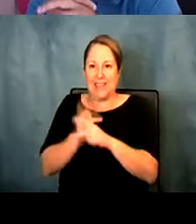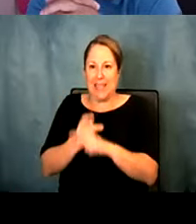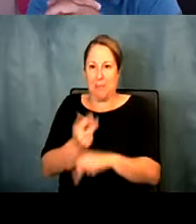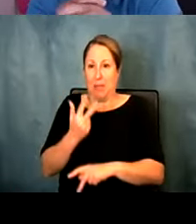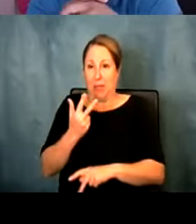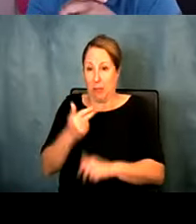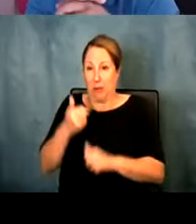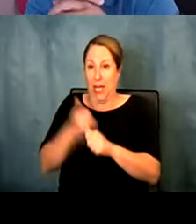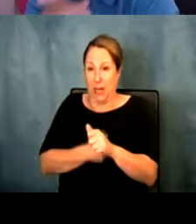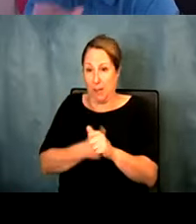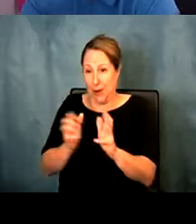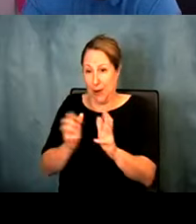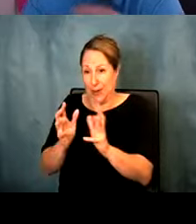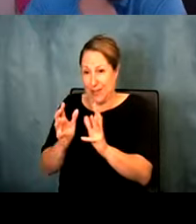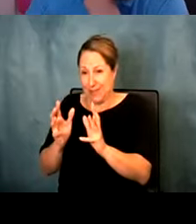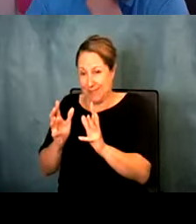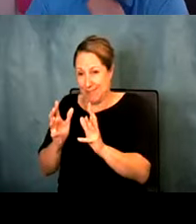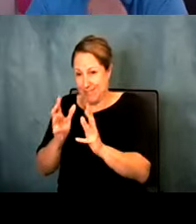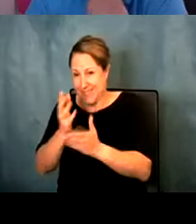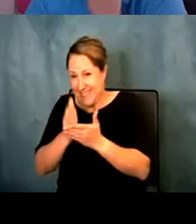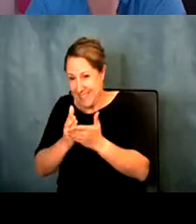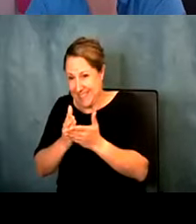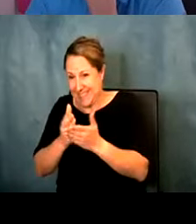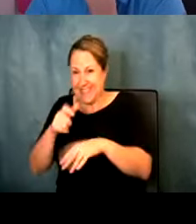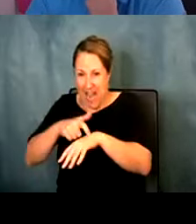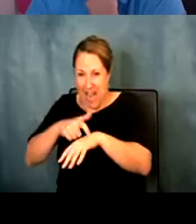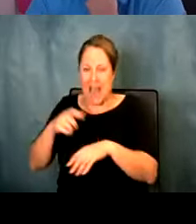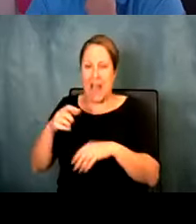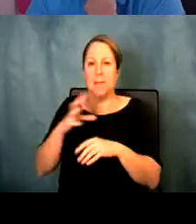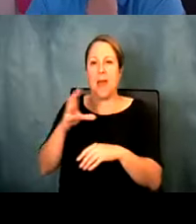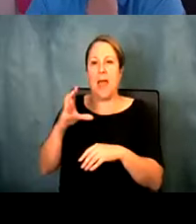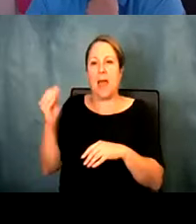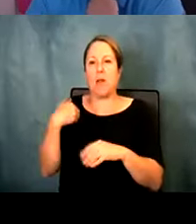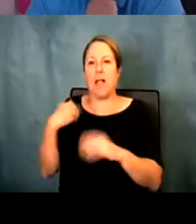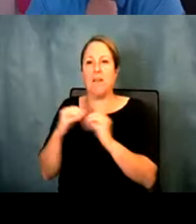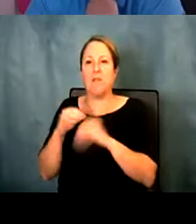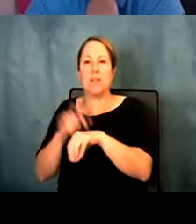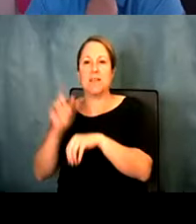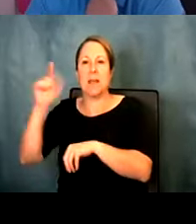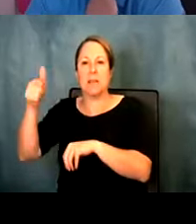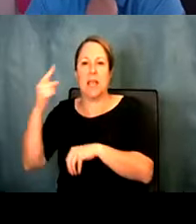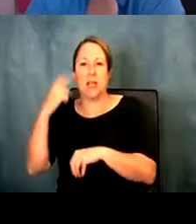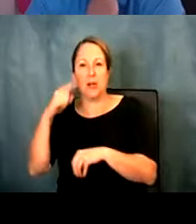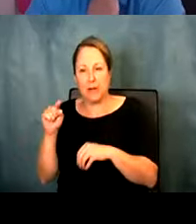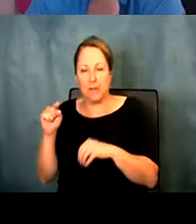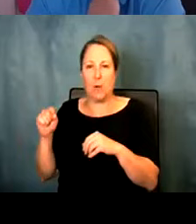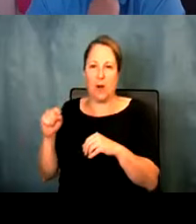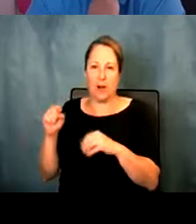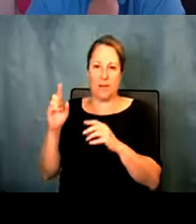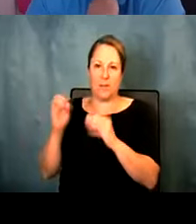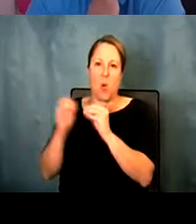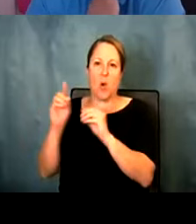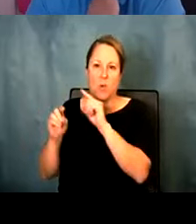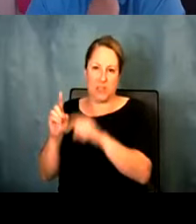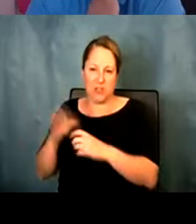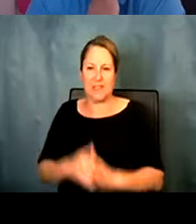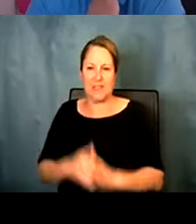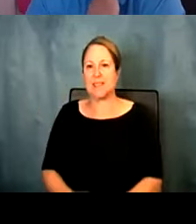be time towards the end. And some of these overlap a little. So you might hear me kind of give you a 2-part question.